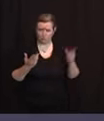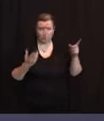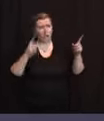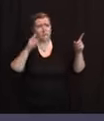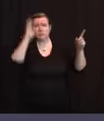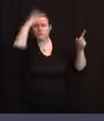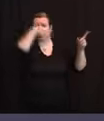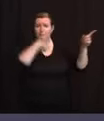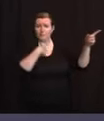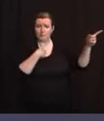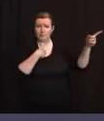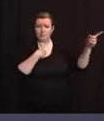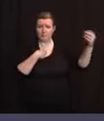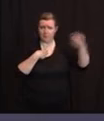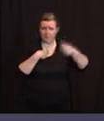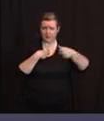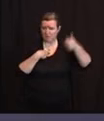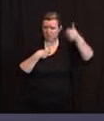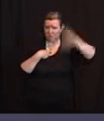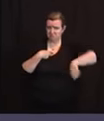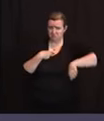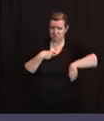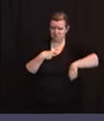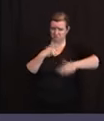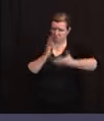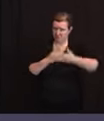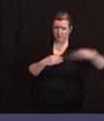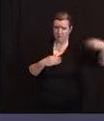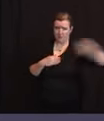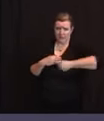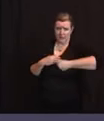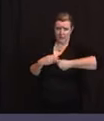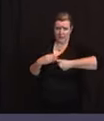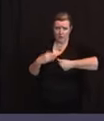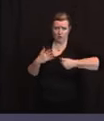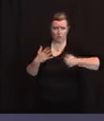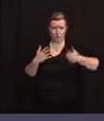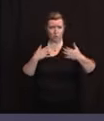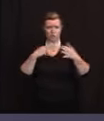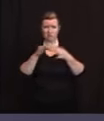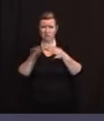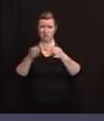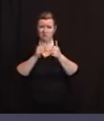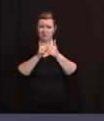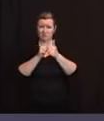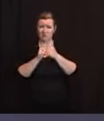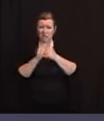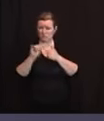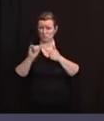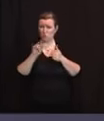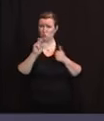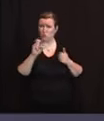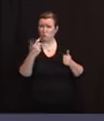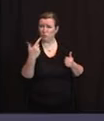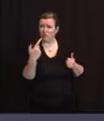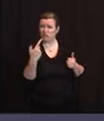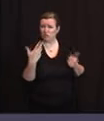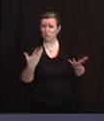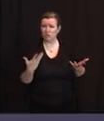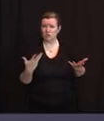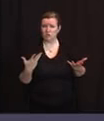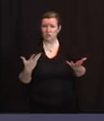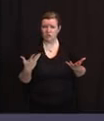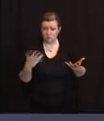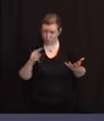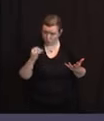administration turns down your request to extend the June 24th deadline? My second question is, are there any